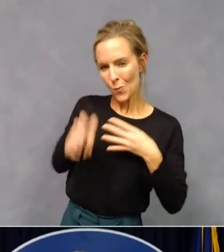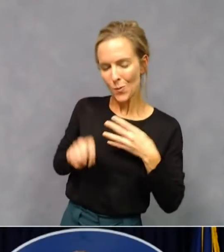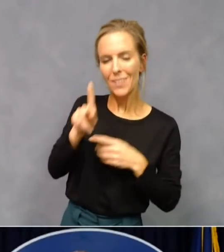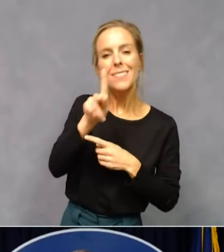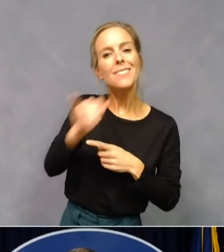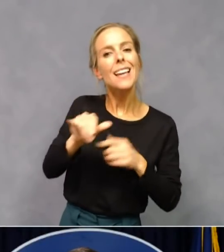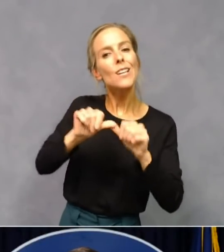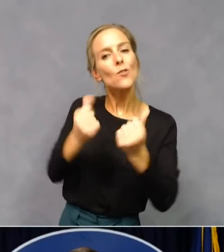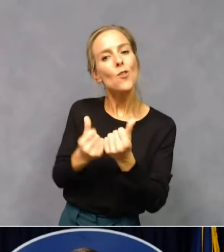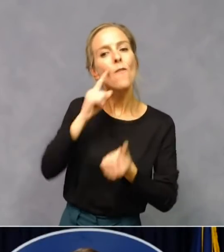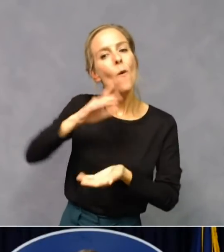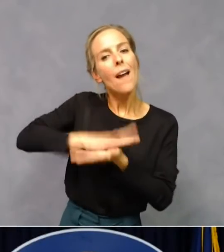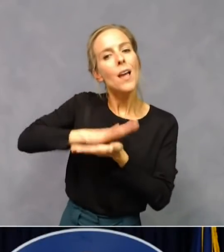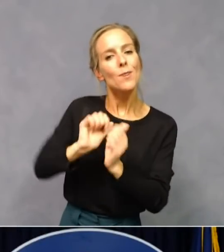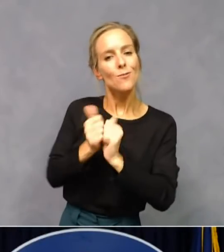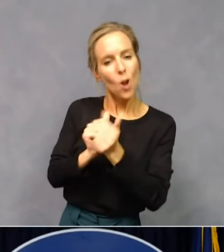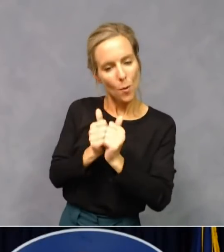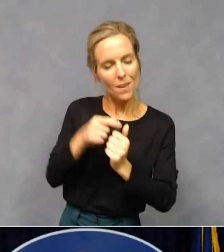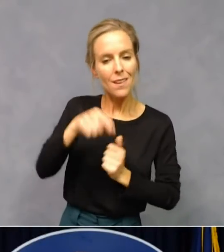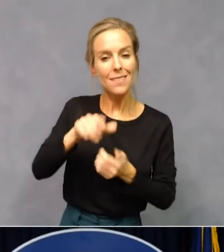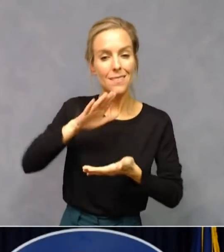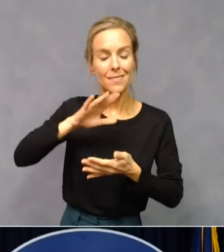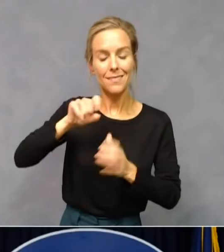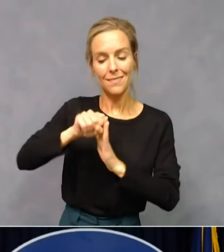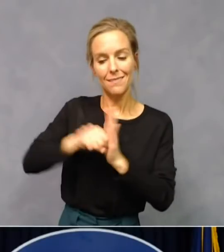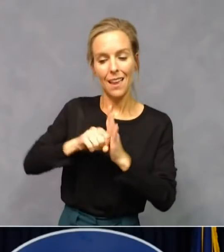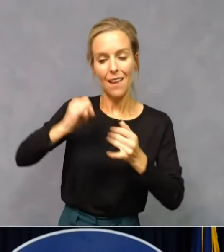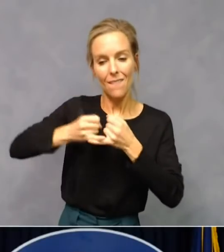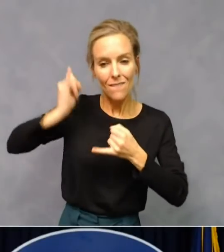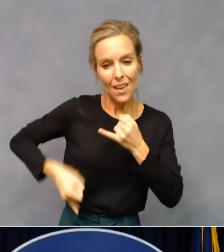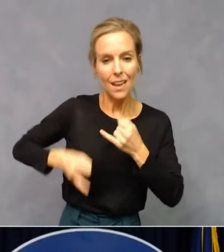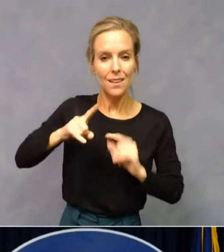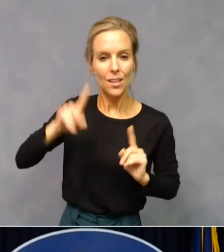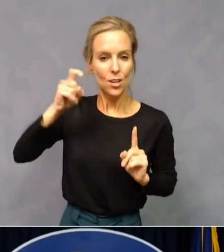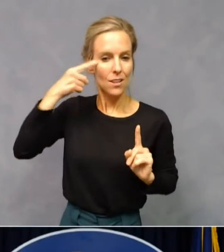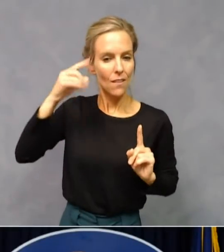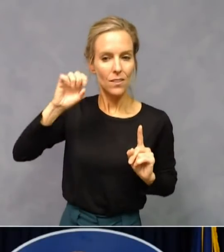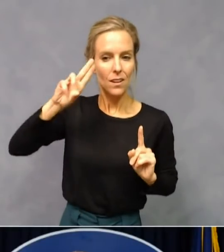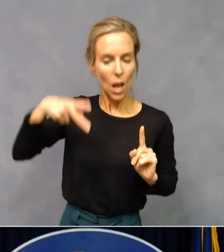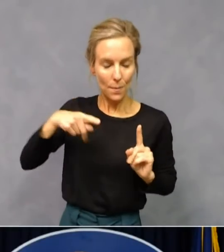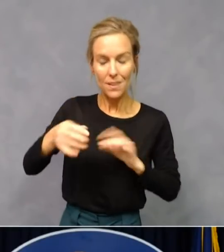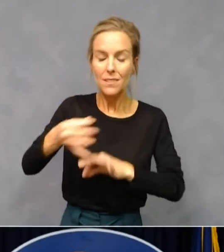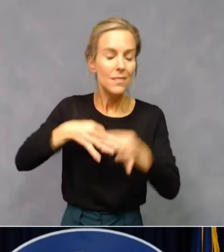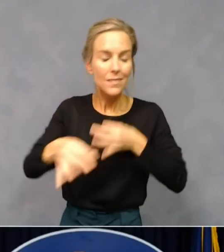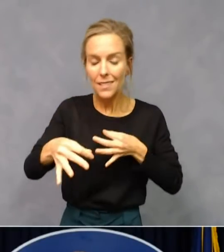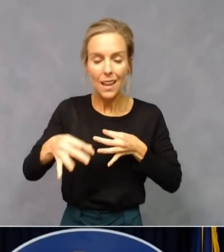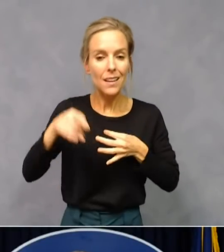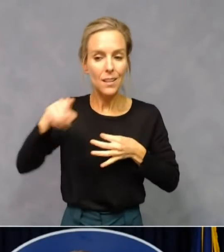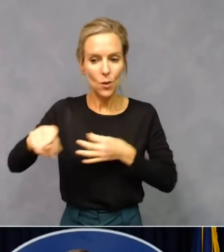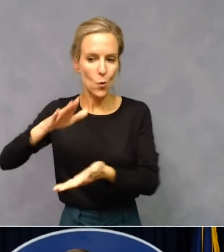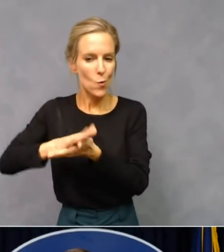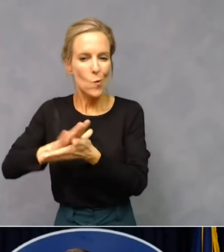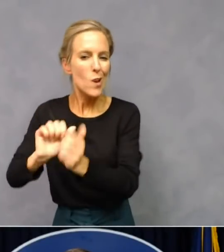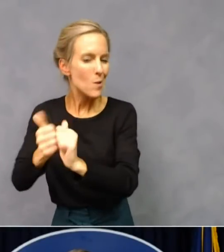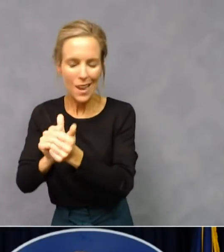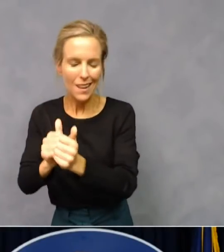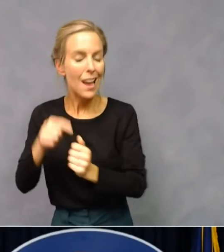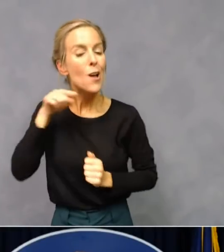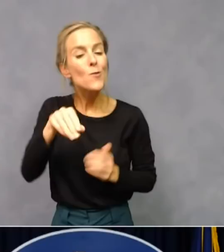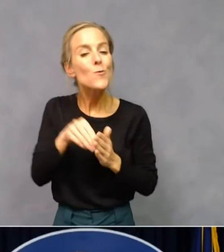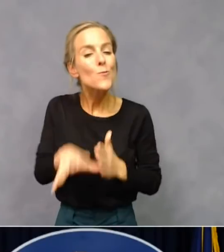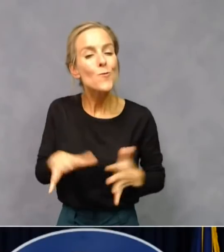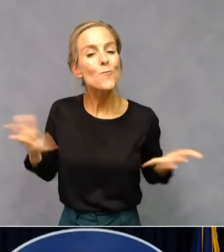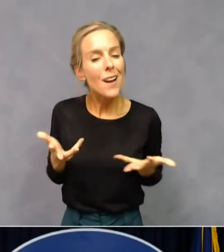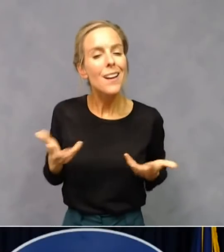Competition, and the state finals are the Governor's Cup. Instead of competing at school, these Rockcastle County students competed from